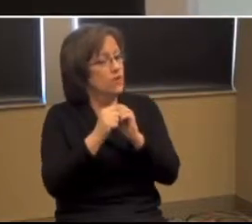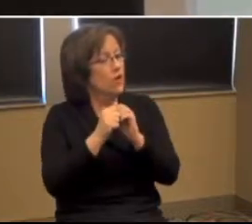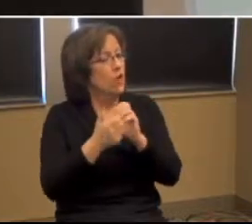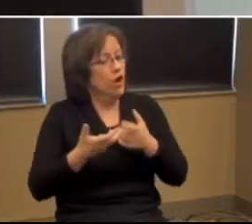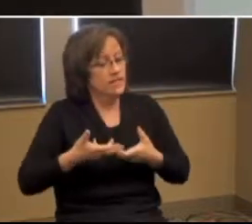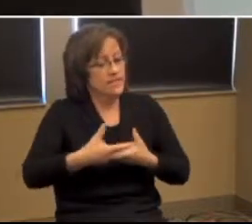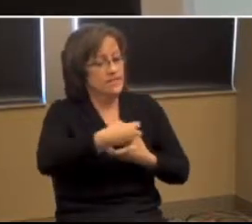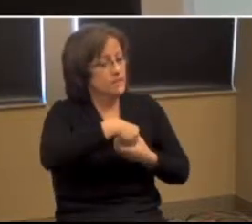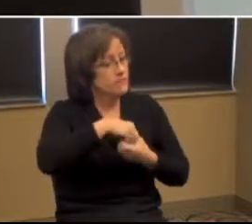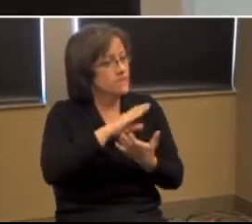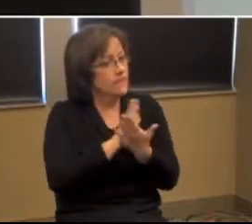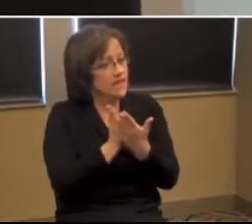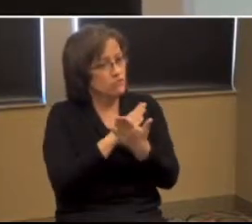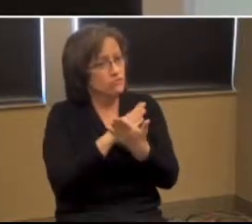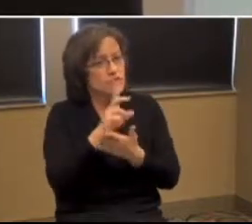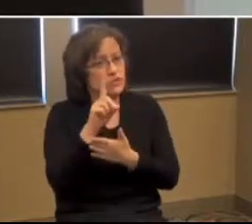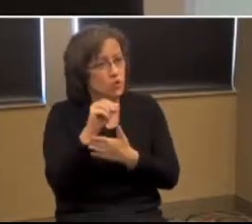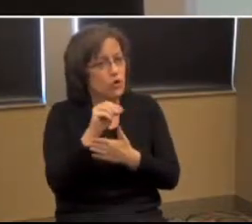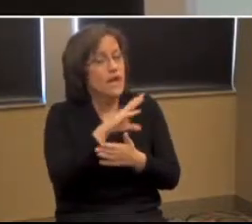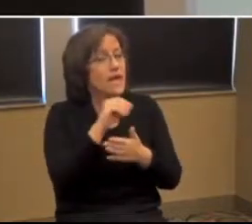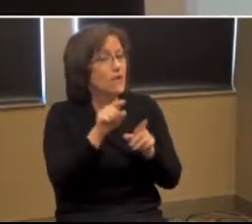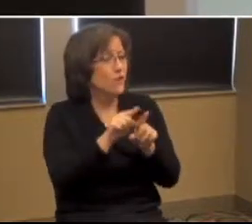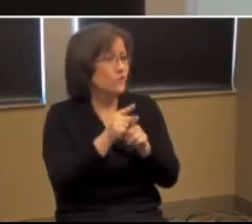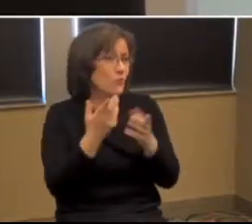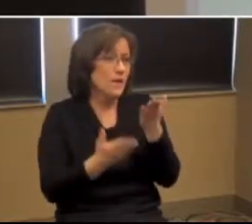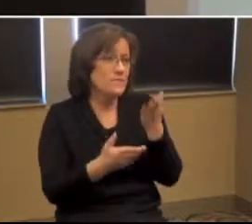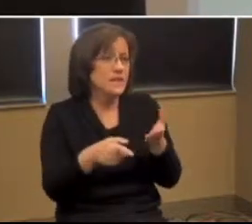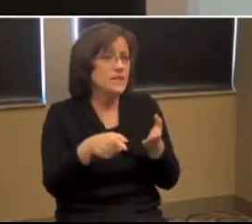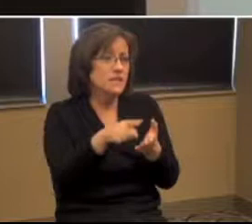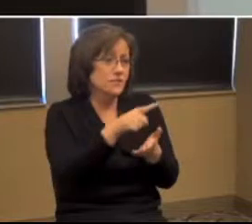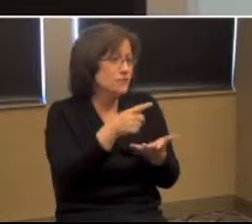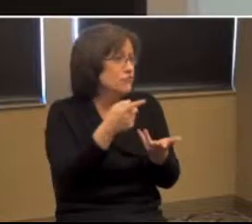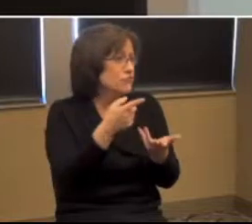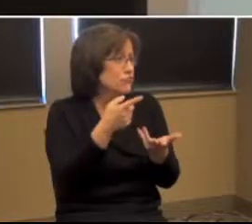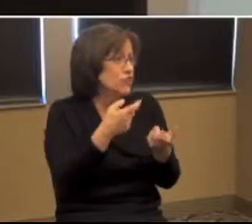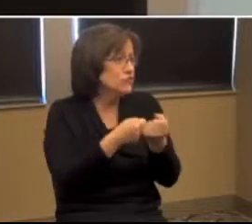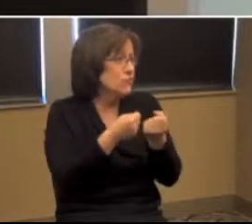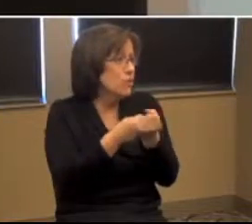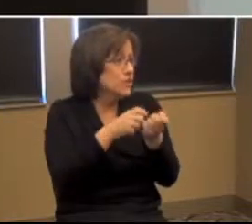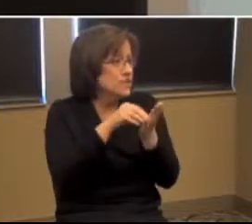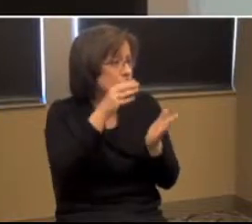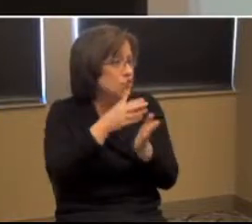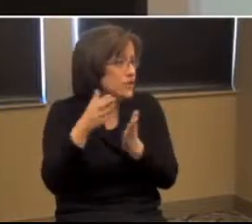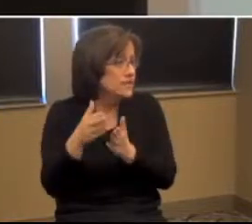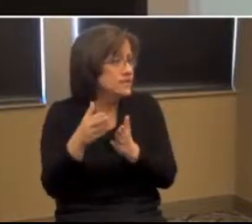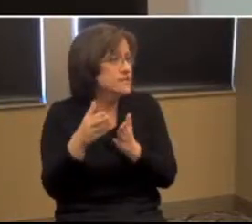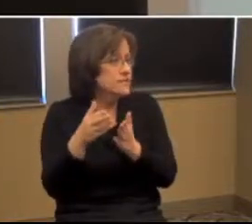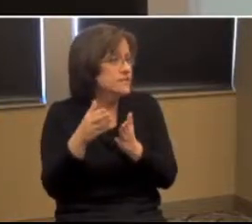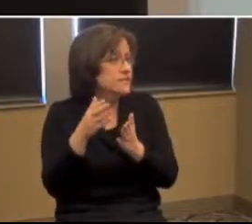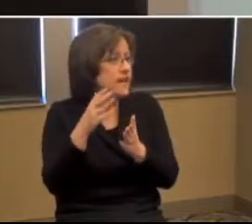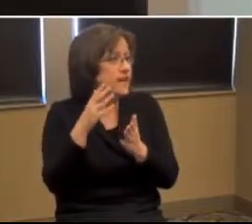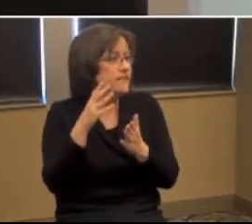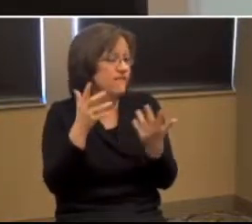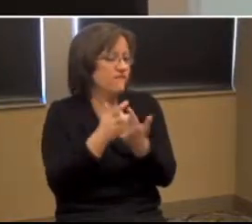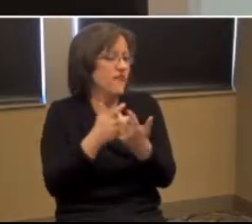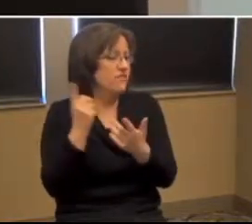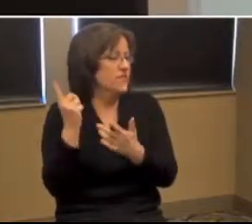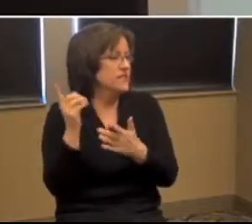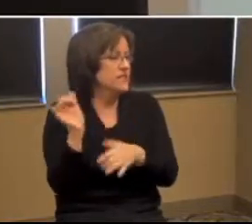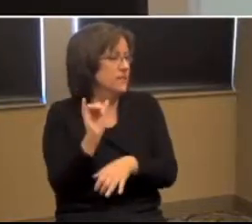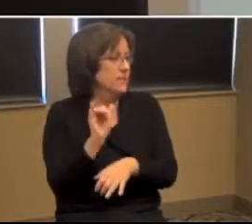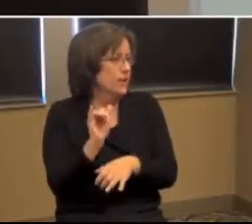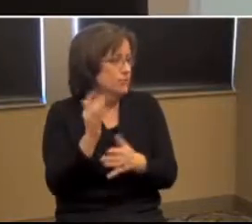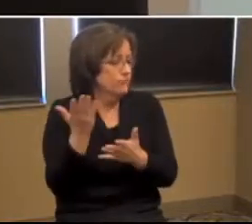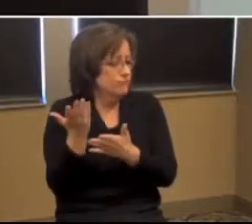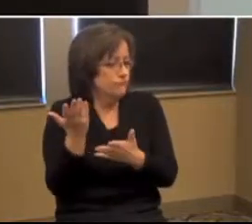also may be very familiar with some of the students that you may be supporting currently. So they may have